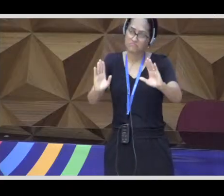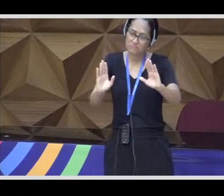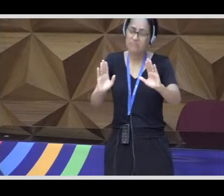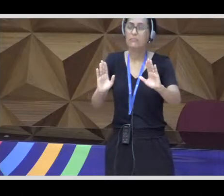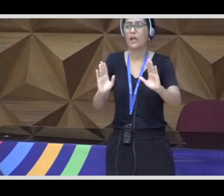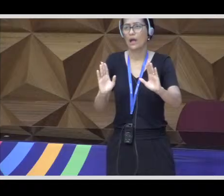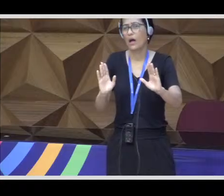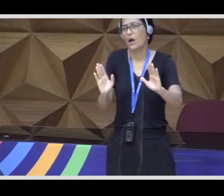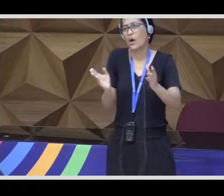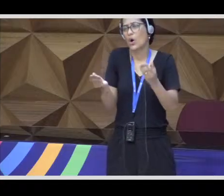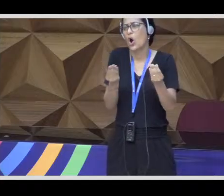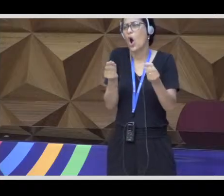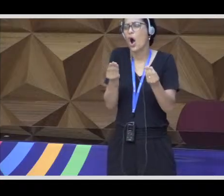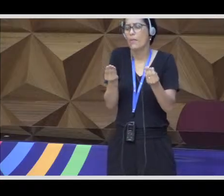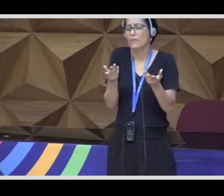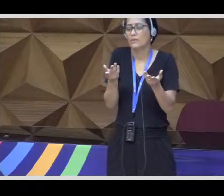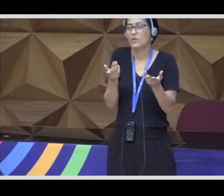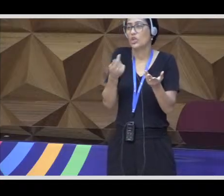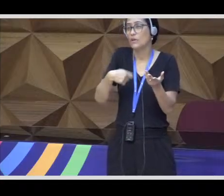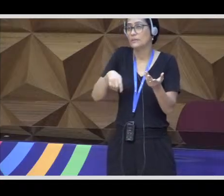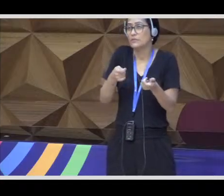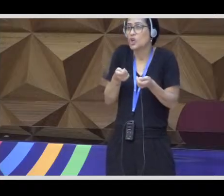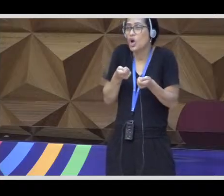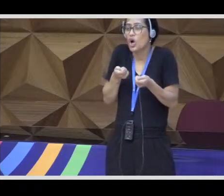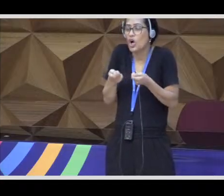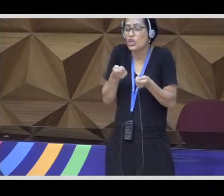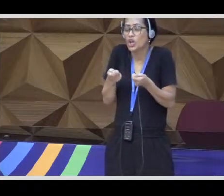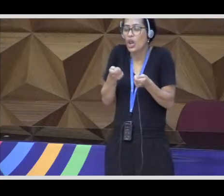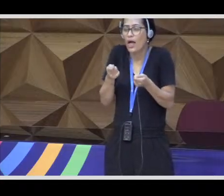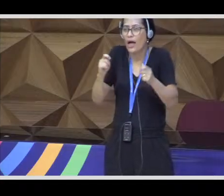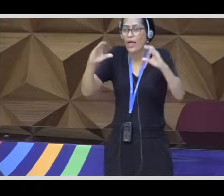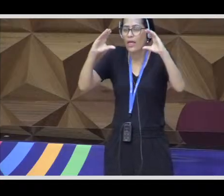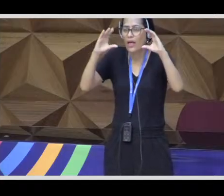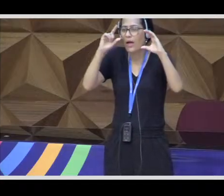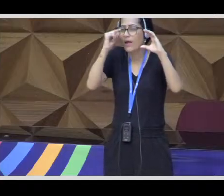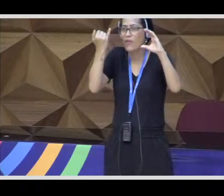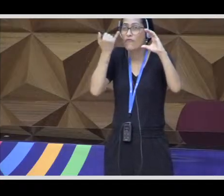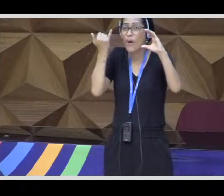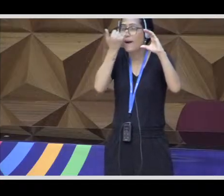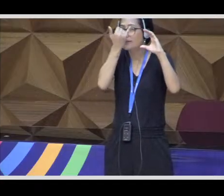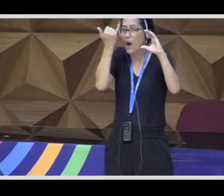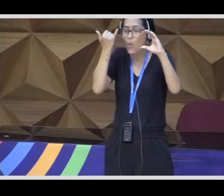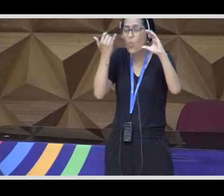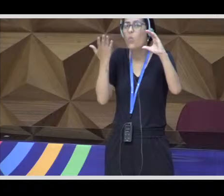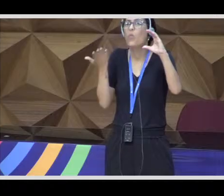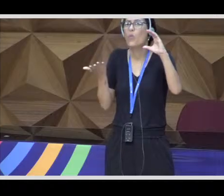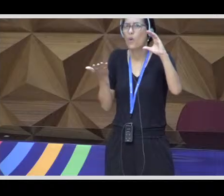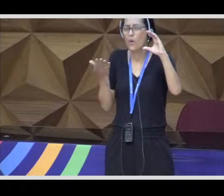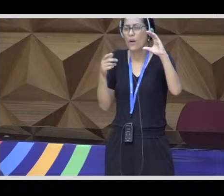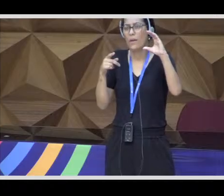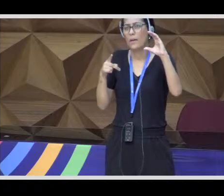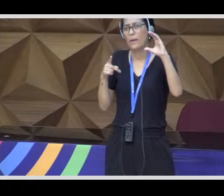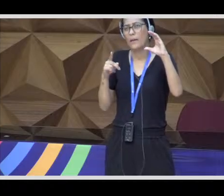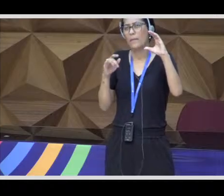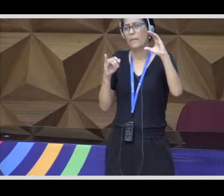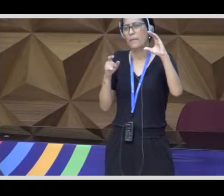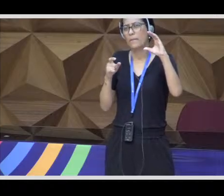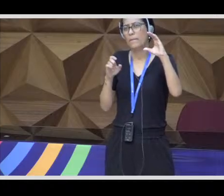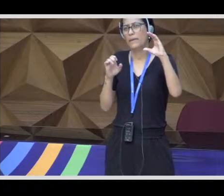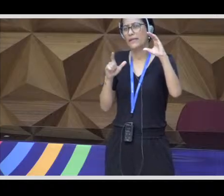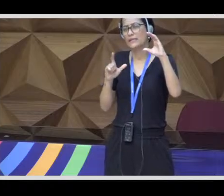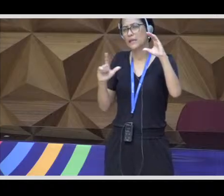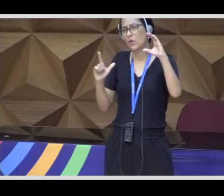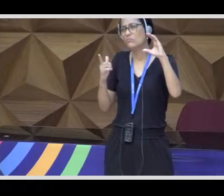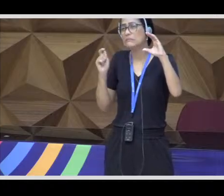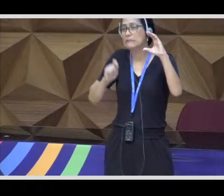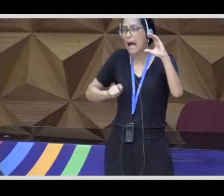they see, we can use them to our benefit and use some of those pixels to reduce the motion sickness. So by presenting